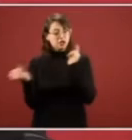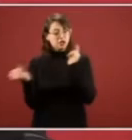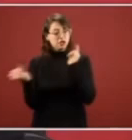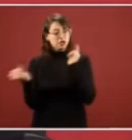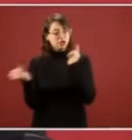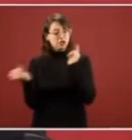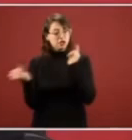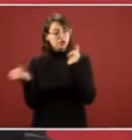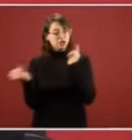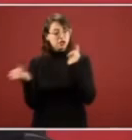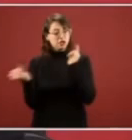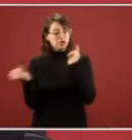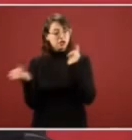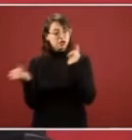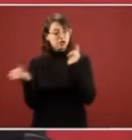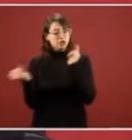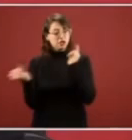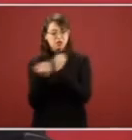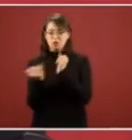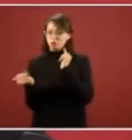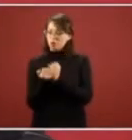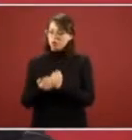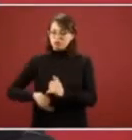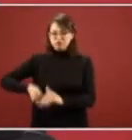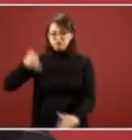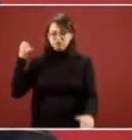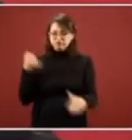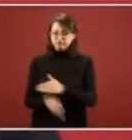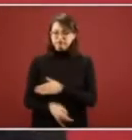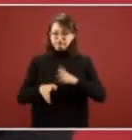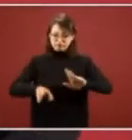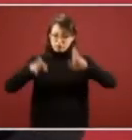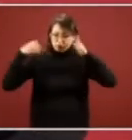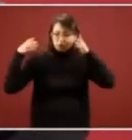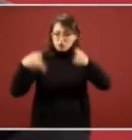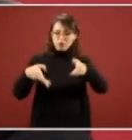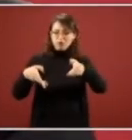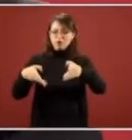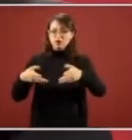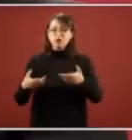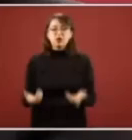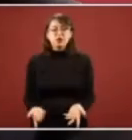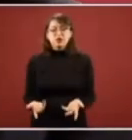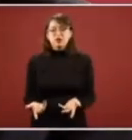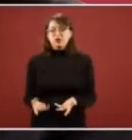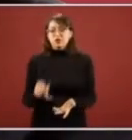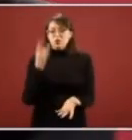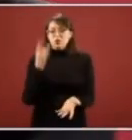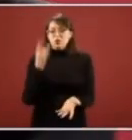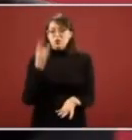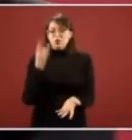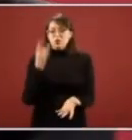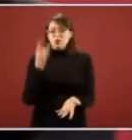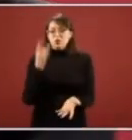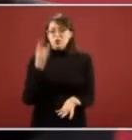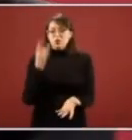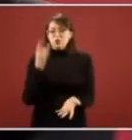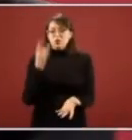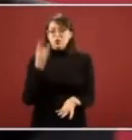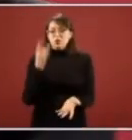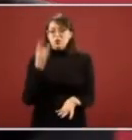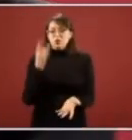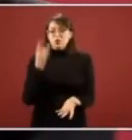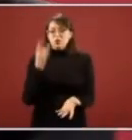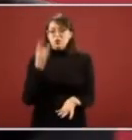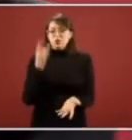to their depths. Y no solo los que me ayudan en el gobierno. And